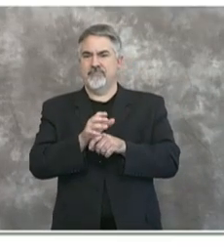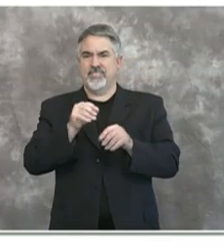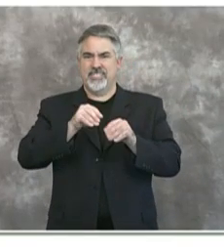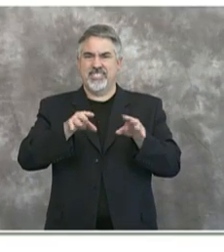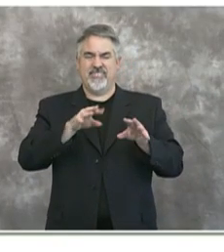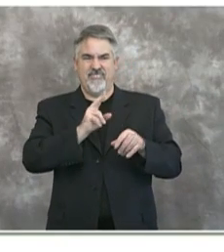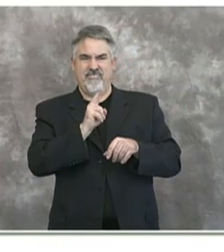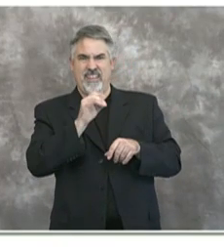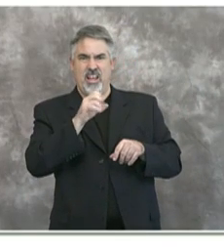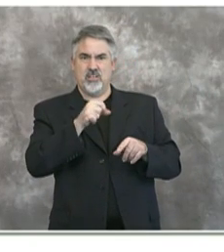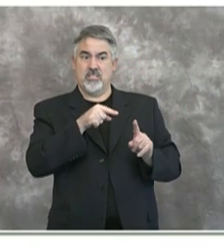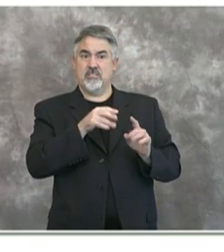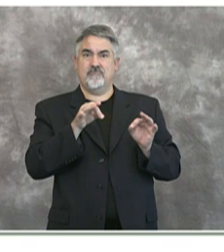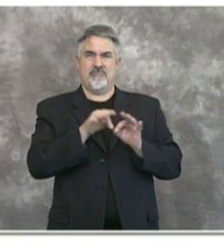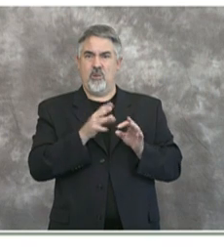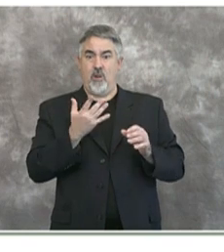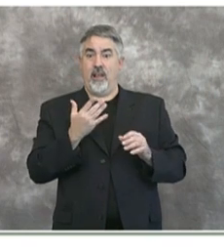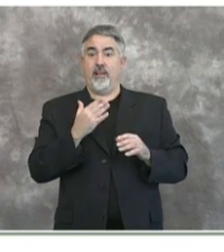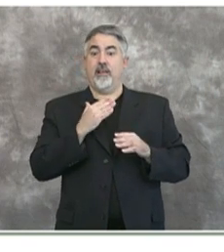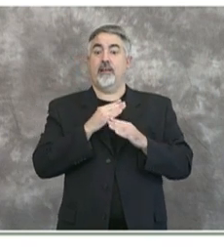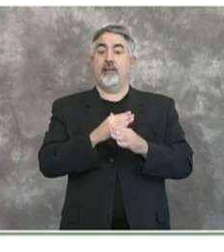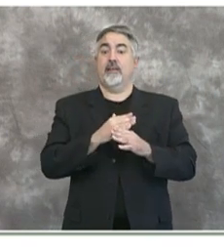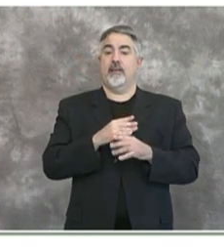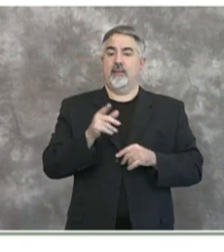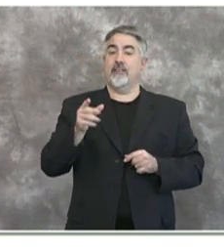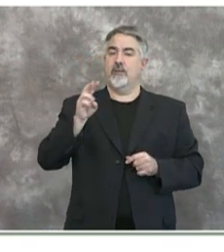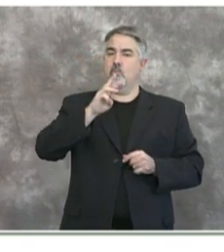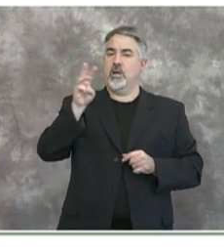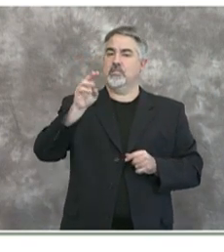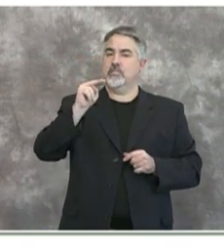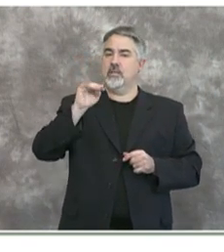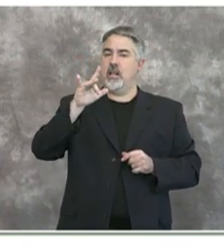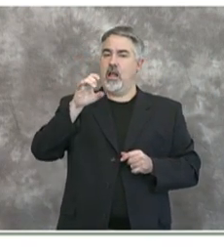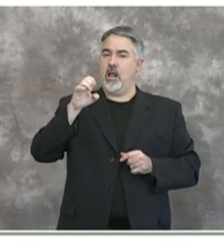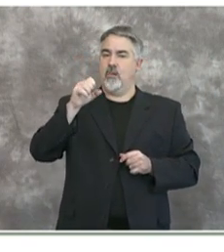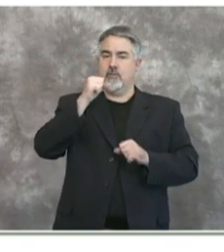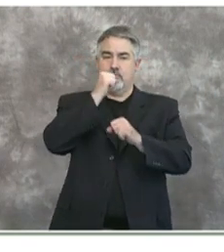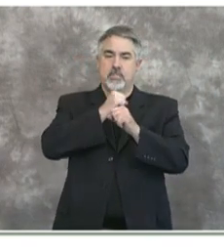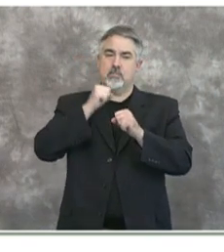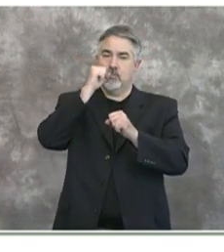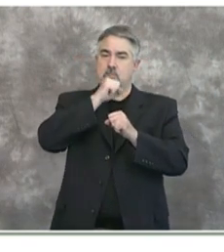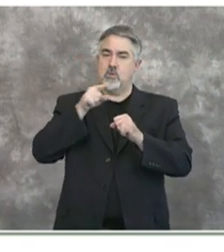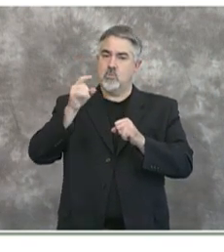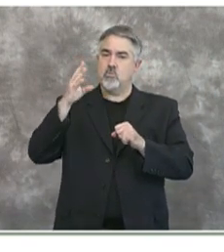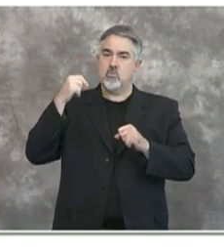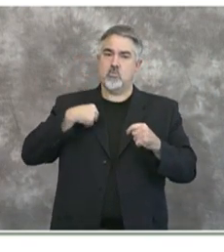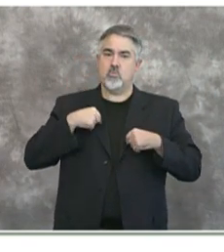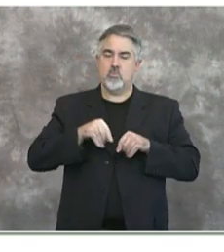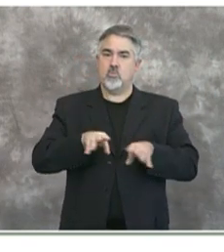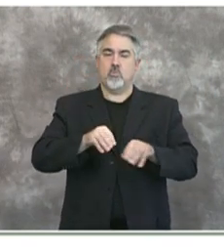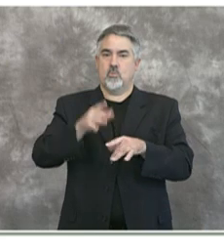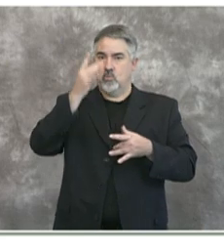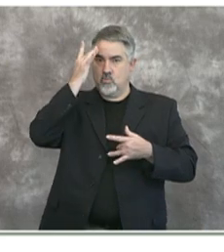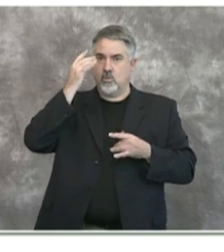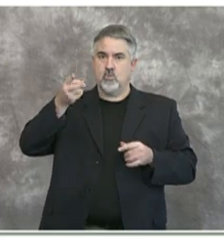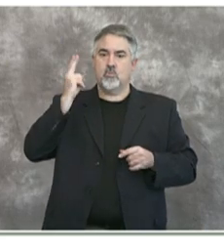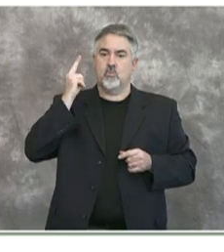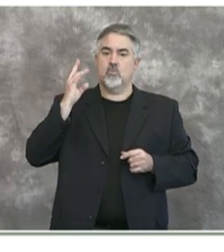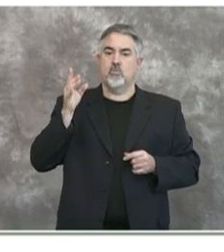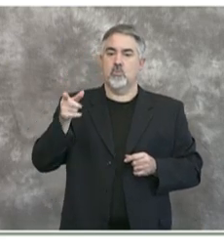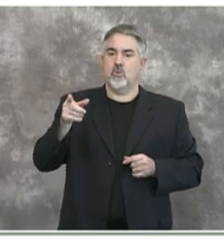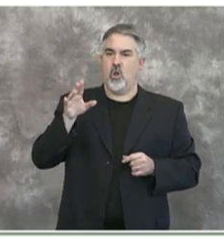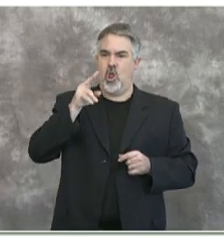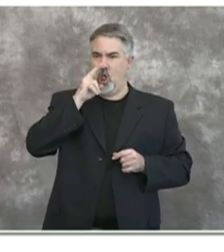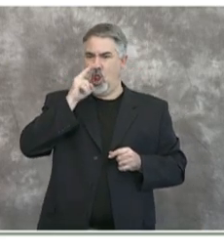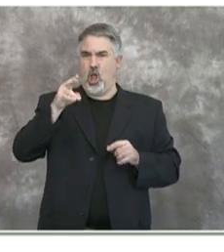have to worry about West Nile virus. So take this moment when you're spending more time at home to prevent mosquito breeding by looking around your home